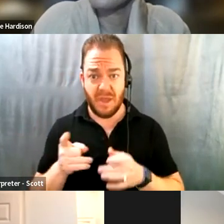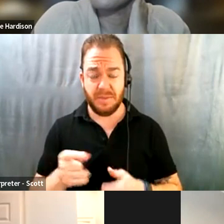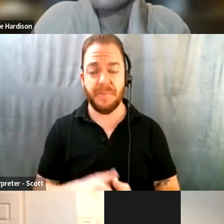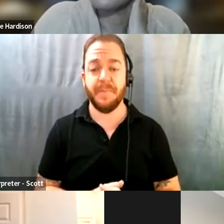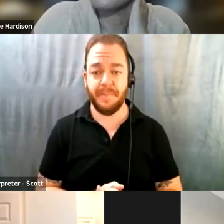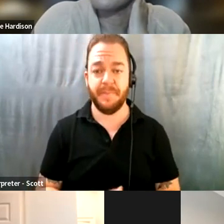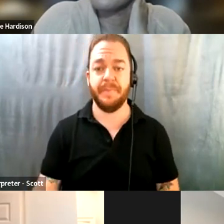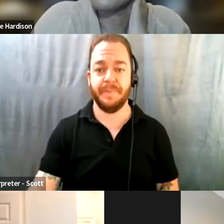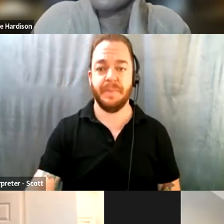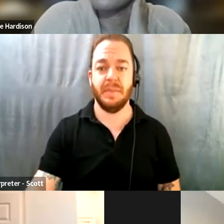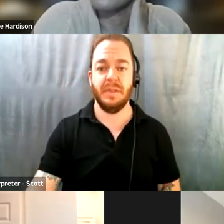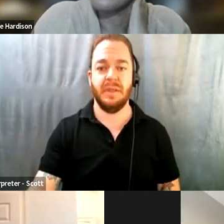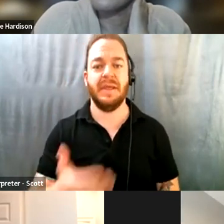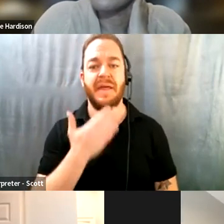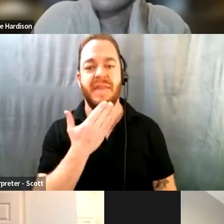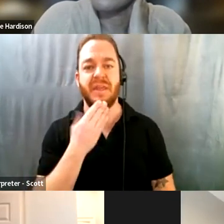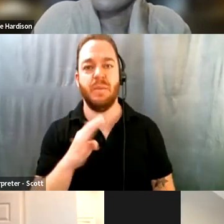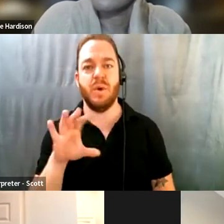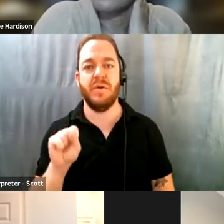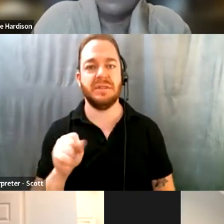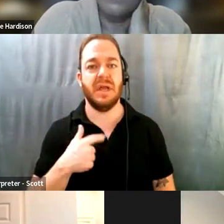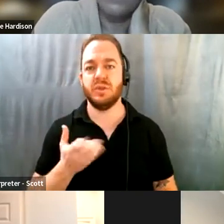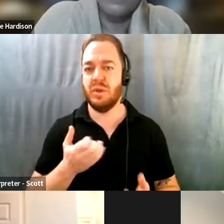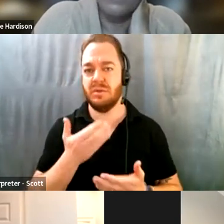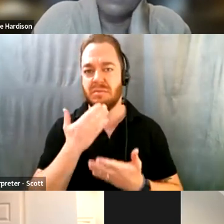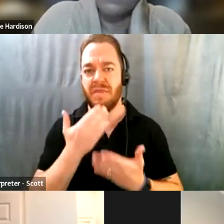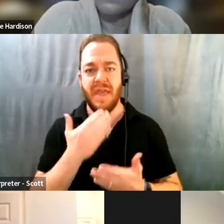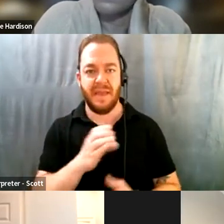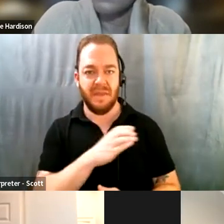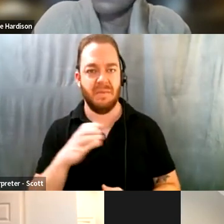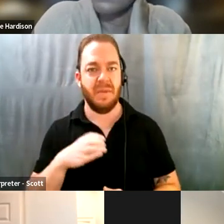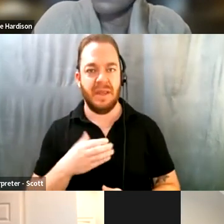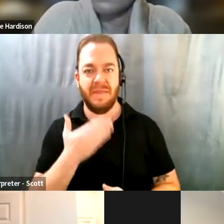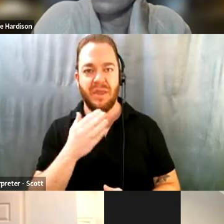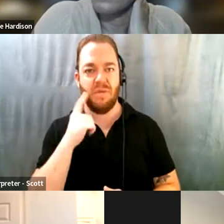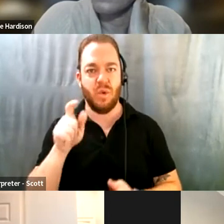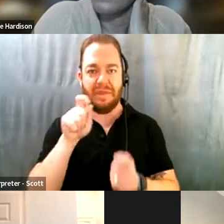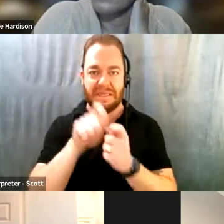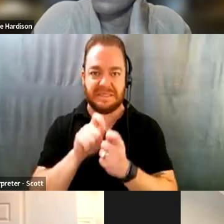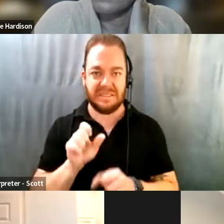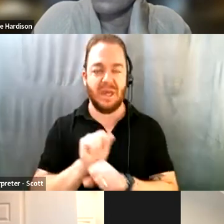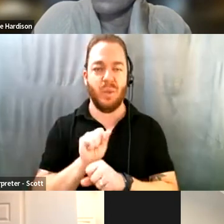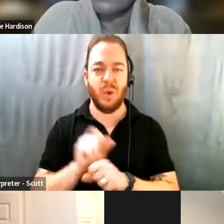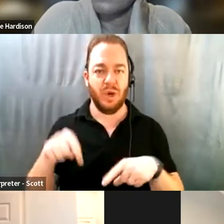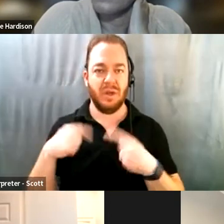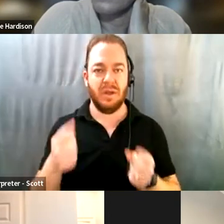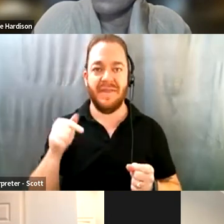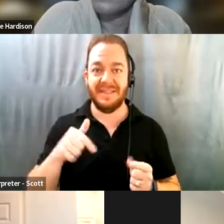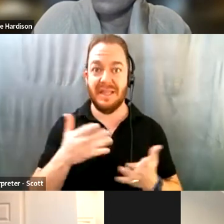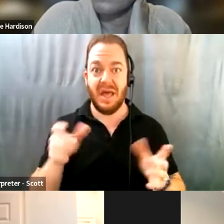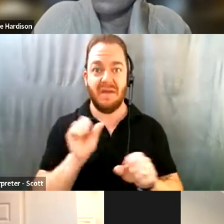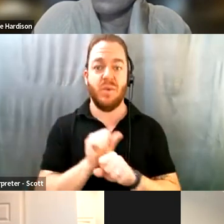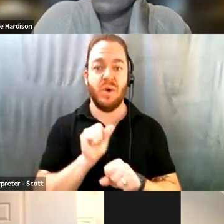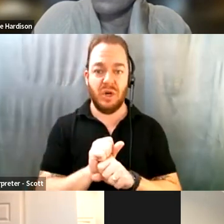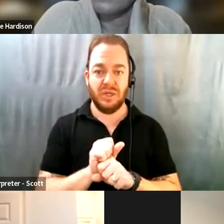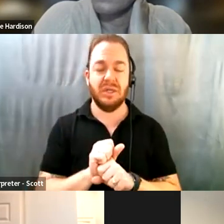you. Thank you, Boris. No, I just wanted to say to the committee, thank you for all of the detailed work, because this is a lot of work that a